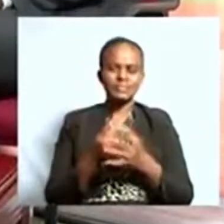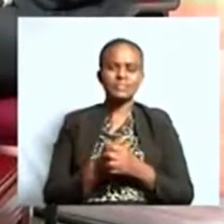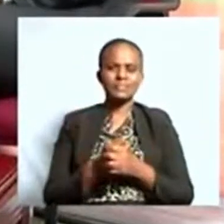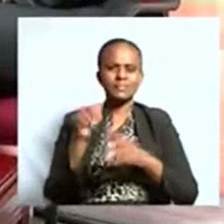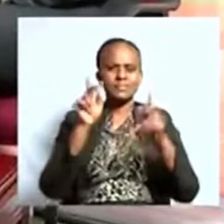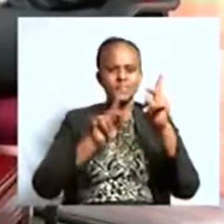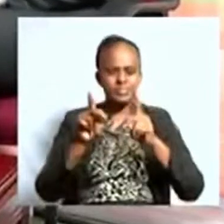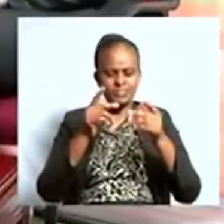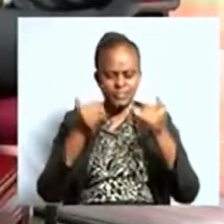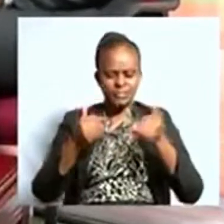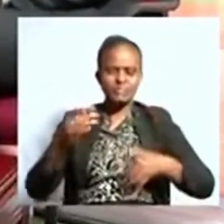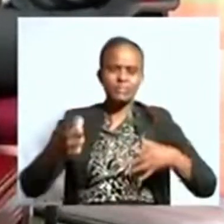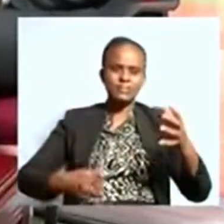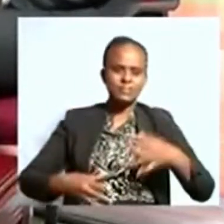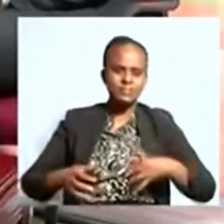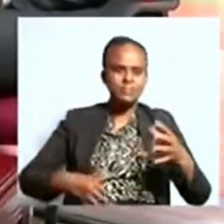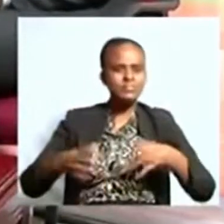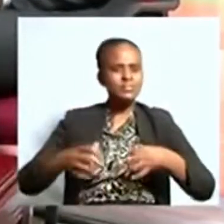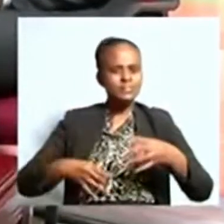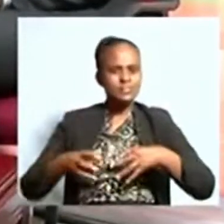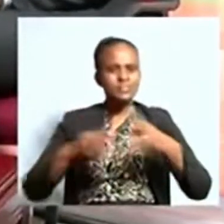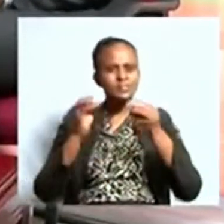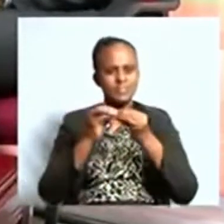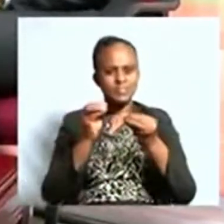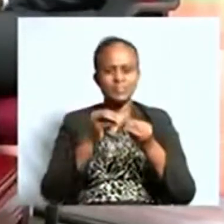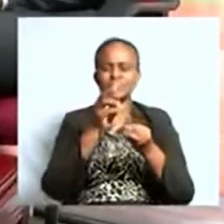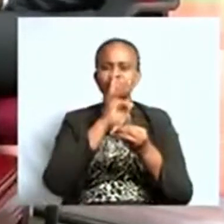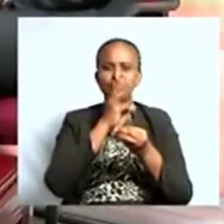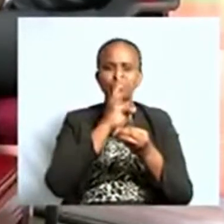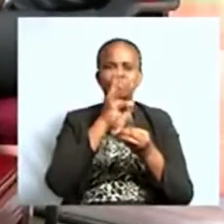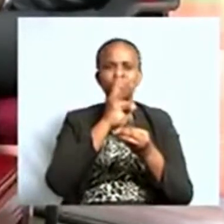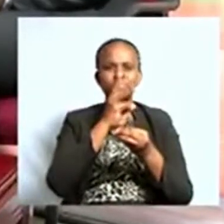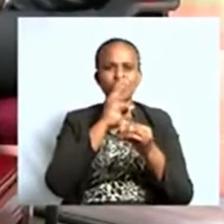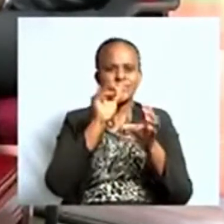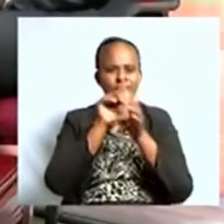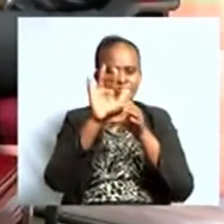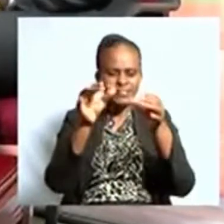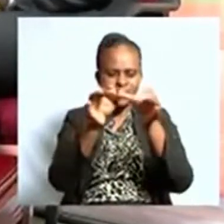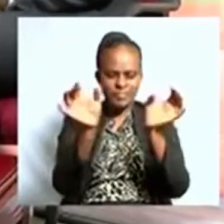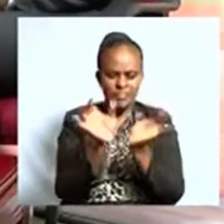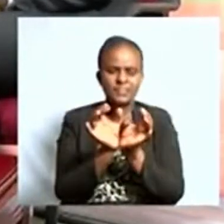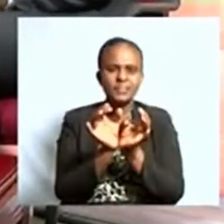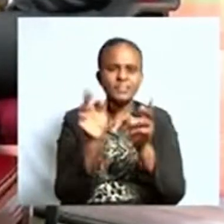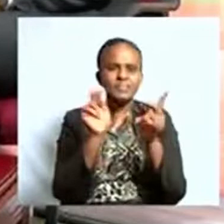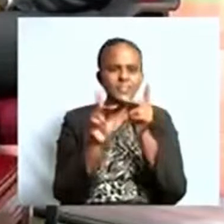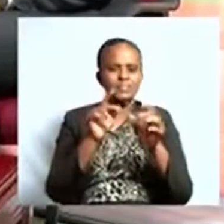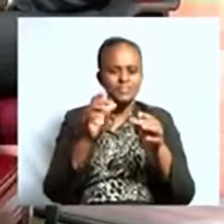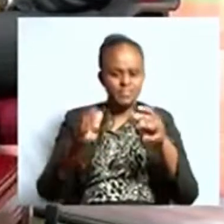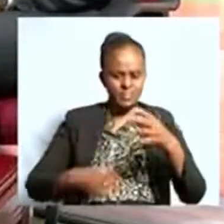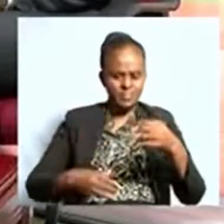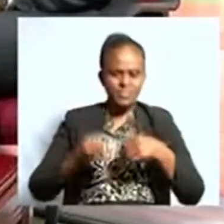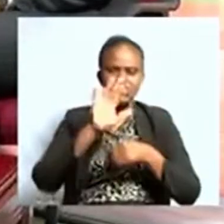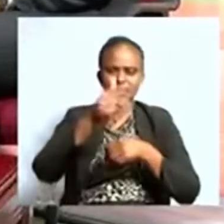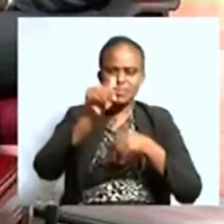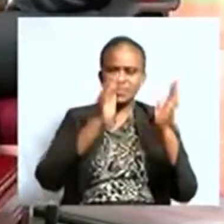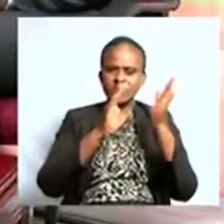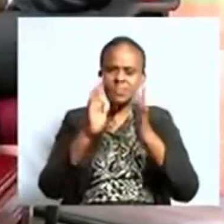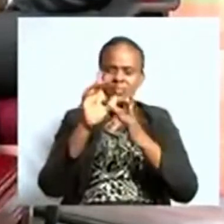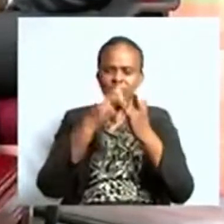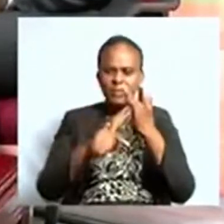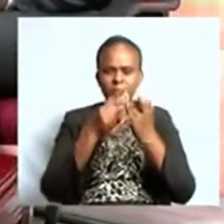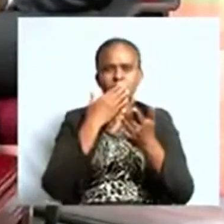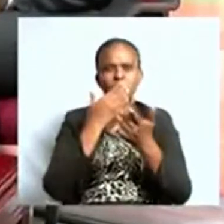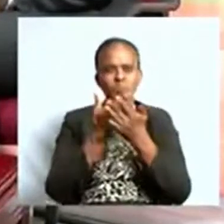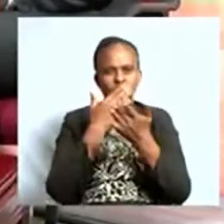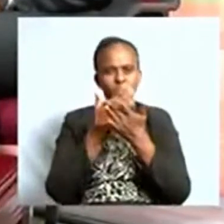people are complaining in terms of water articulation in your constituency. What plans do you have for the people? Very